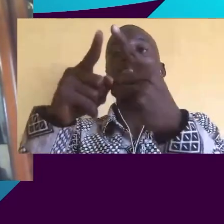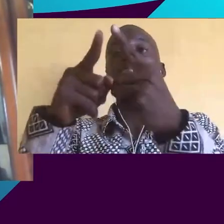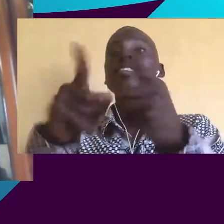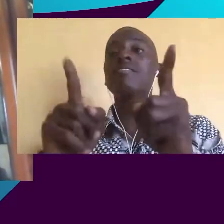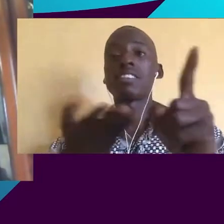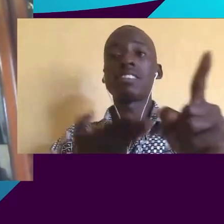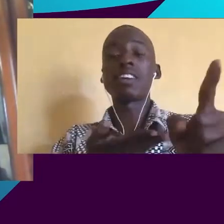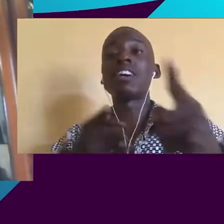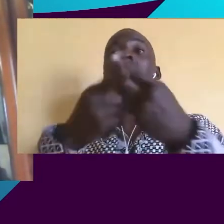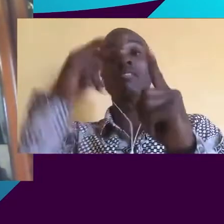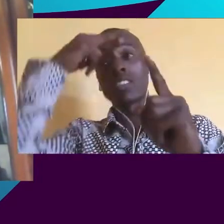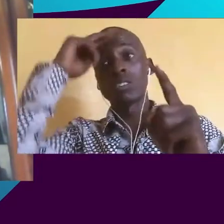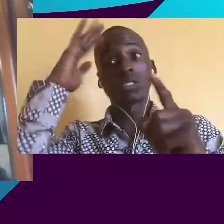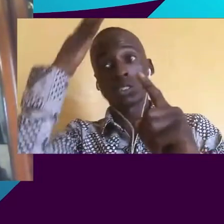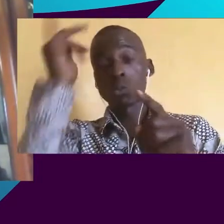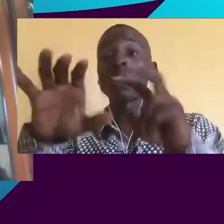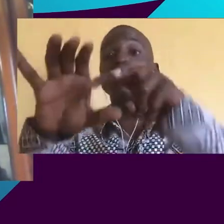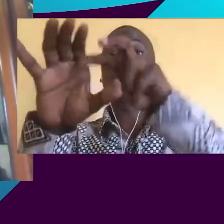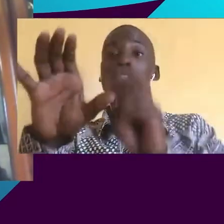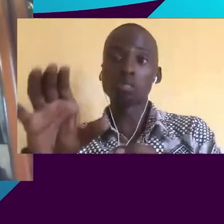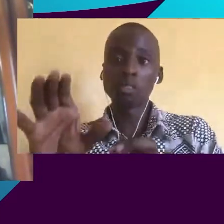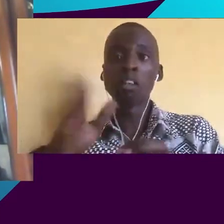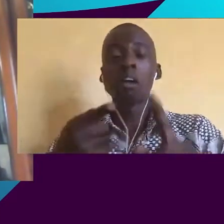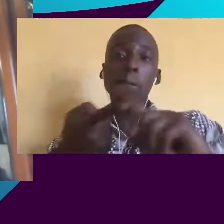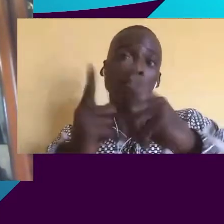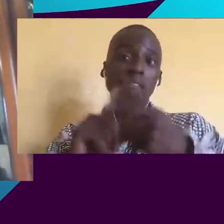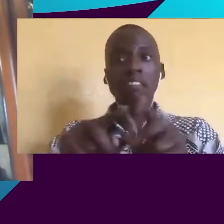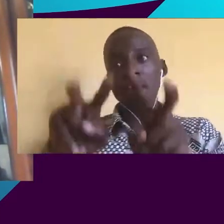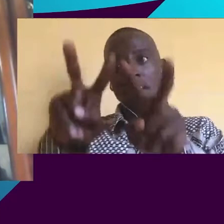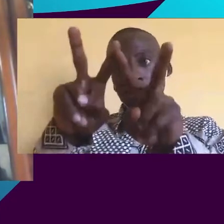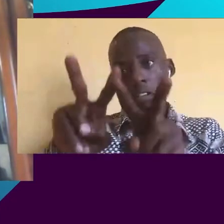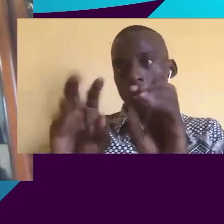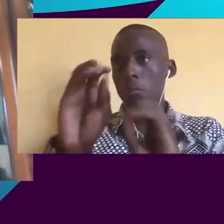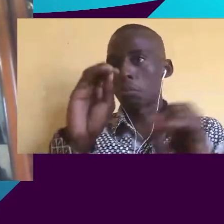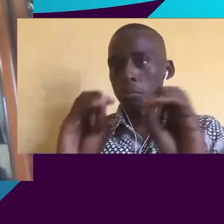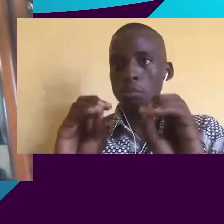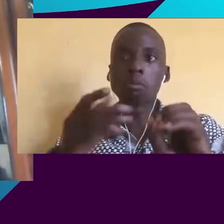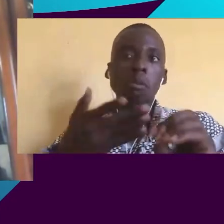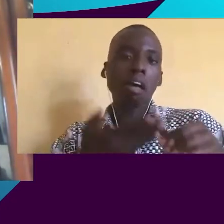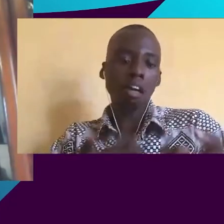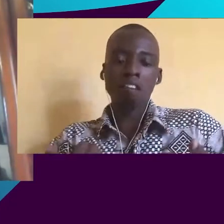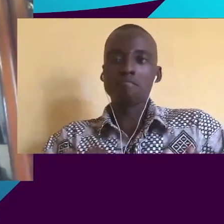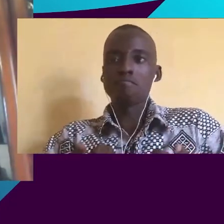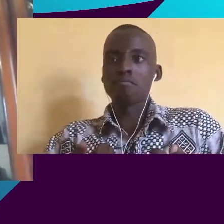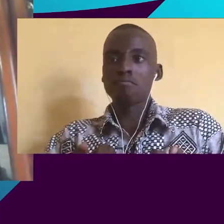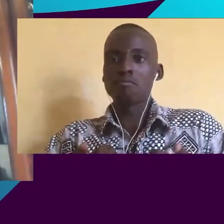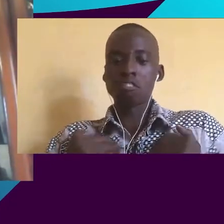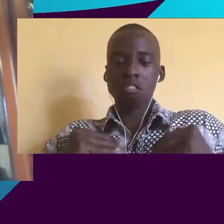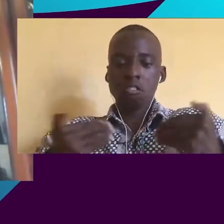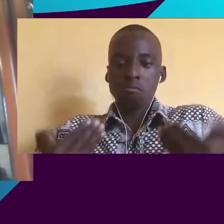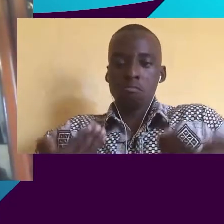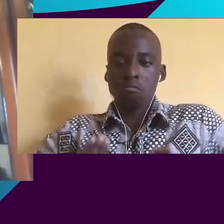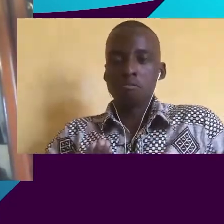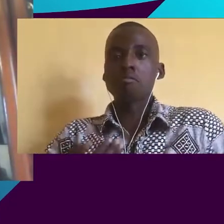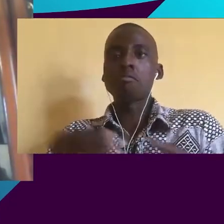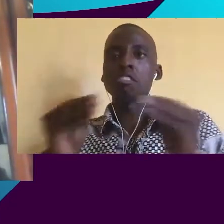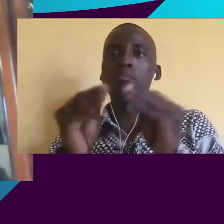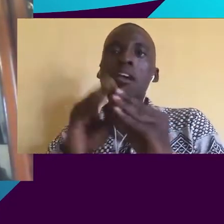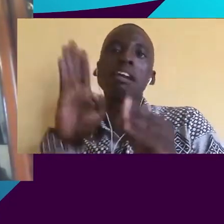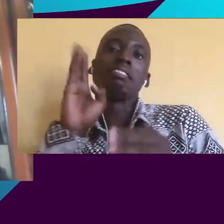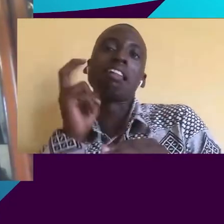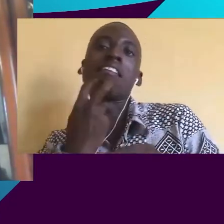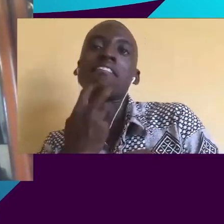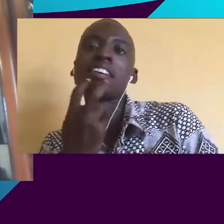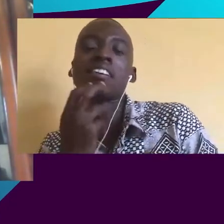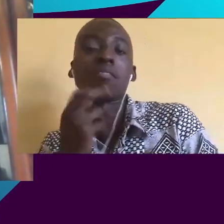why they don't play. My friend is no longer there. Oh, I have breasts now. The boys are laughing at me. The girls think it's not the